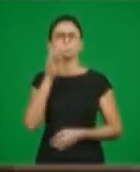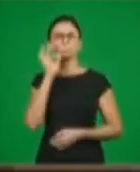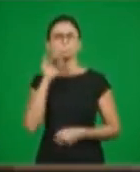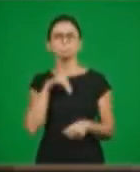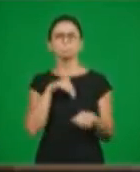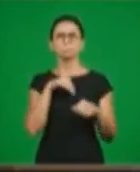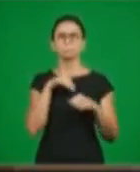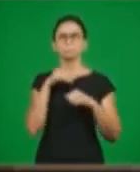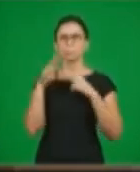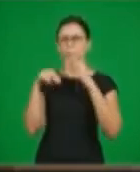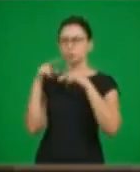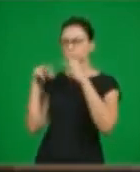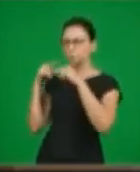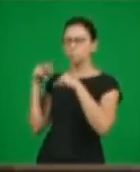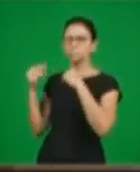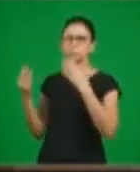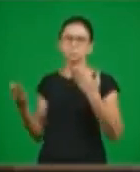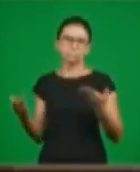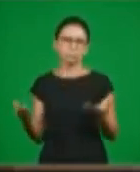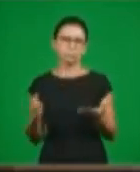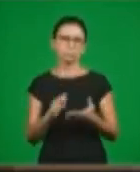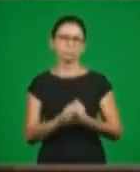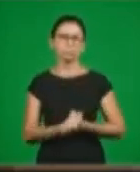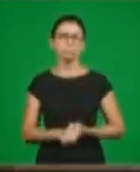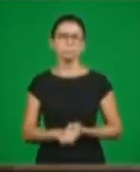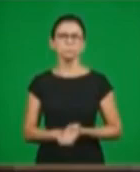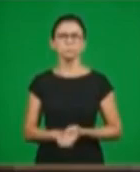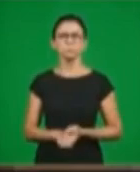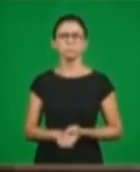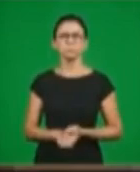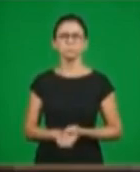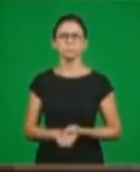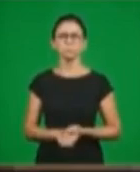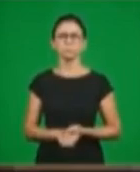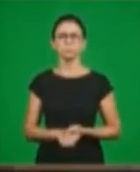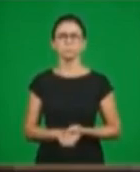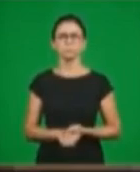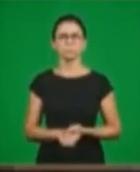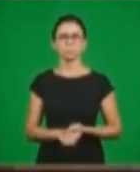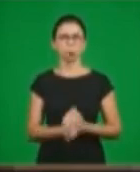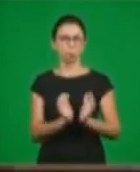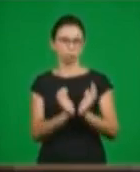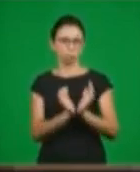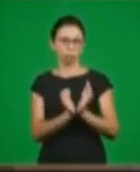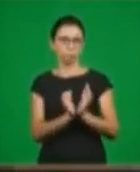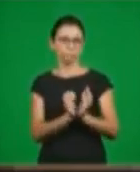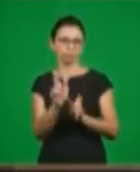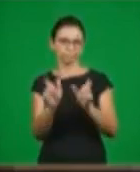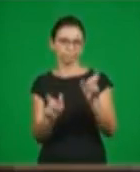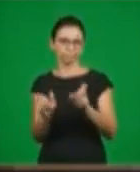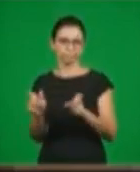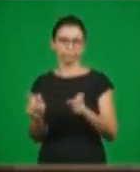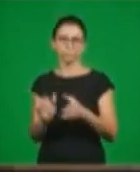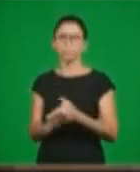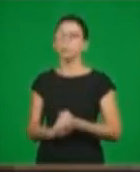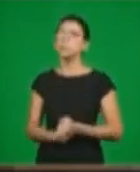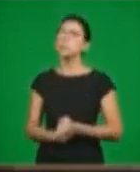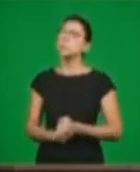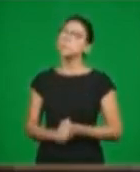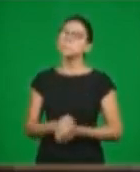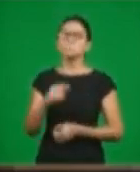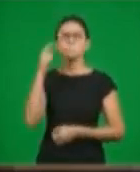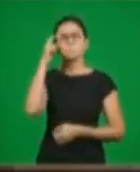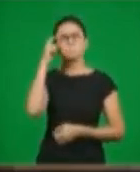were talking. And I came back, Pastor Gilson. What is the message